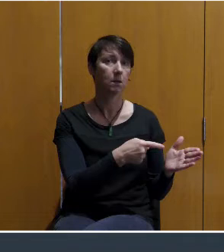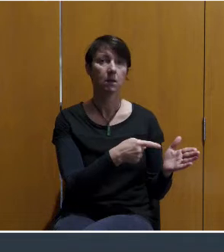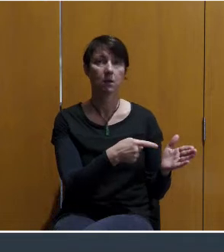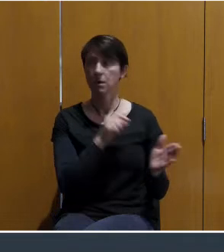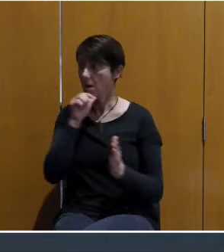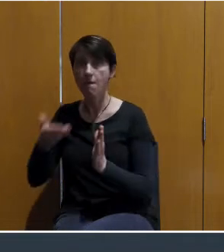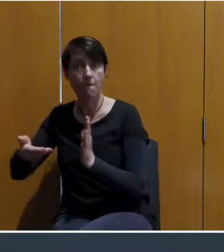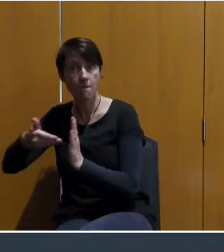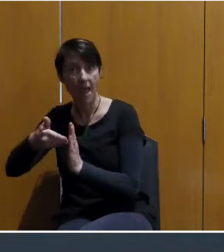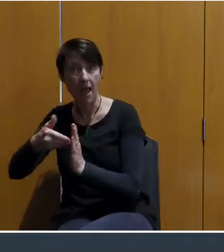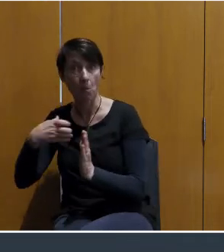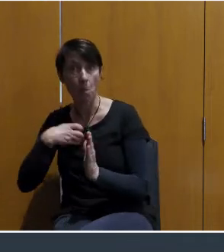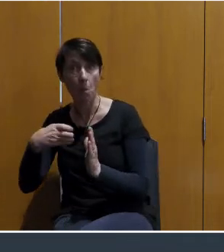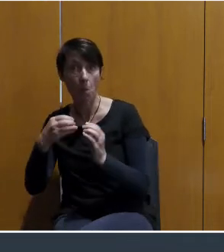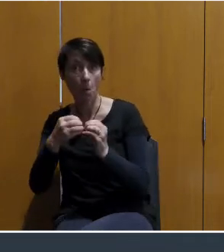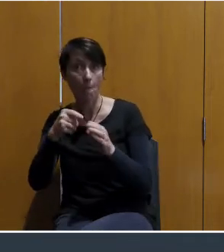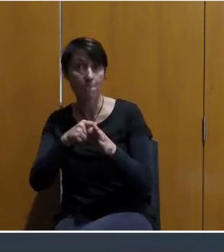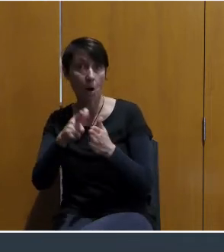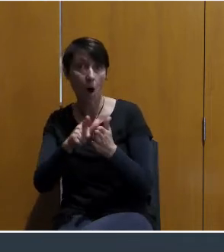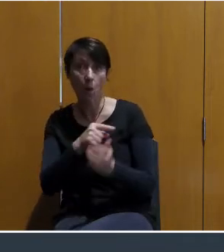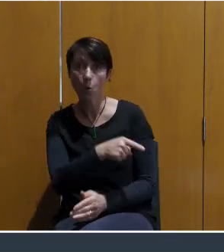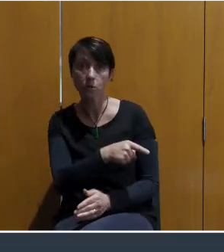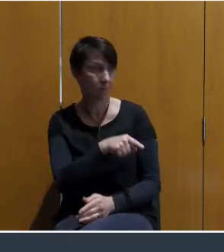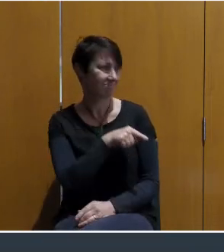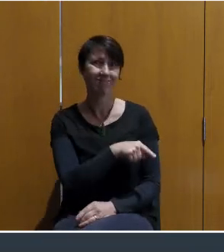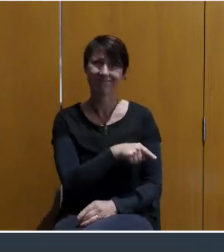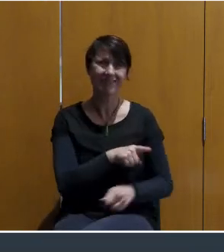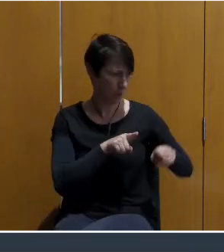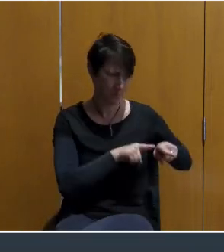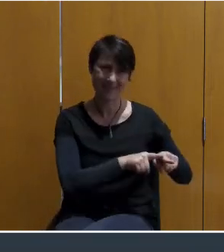please reconsider some of these proposed bylaw changes,